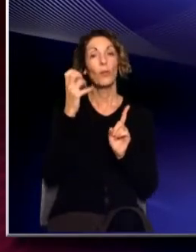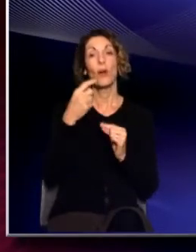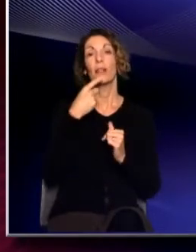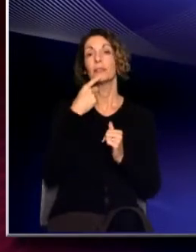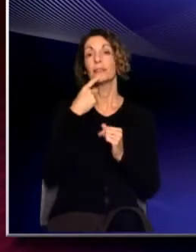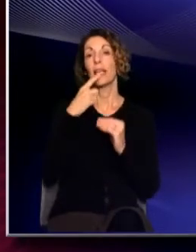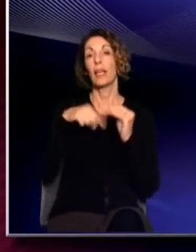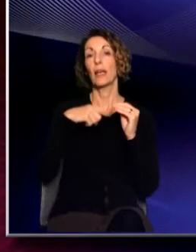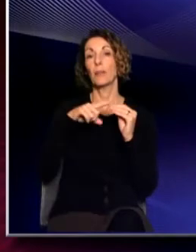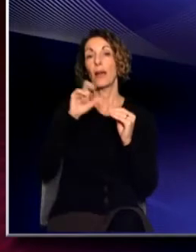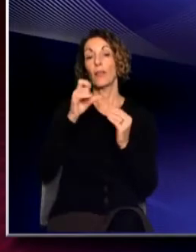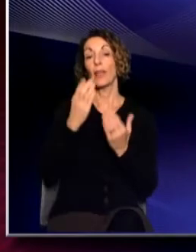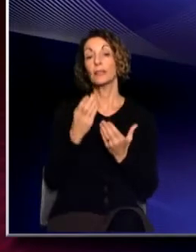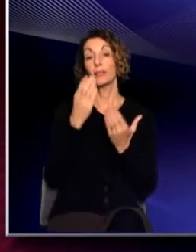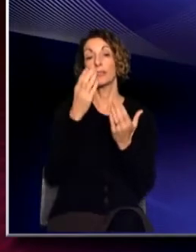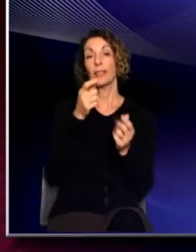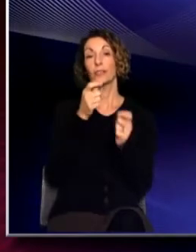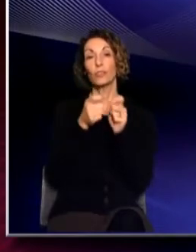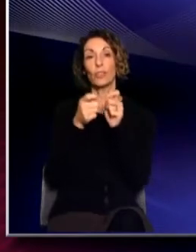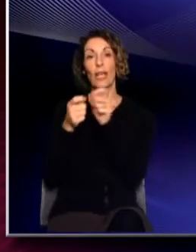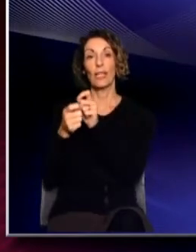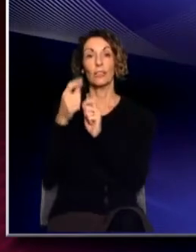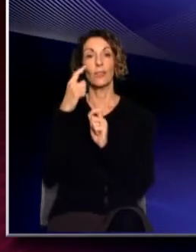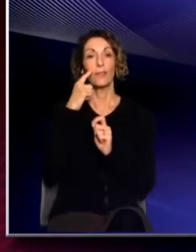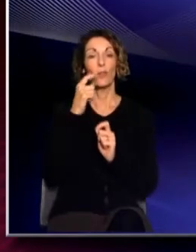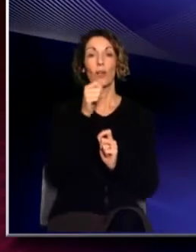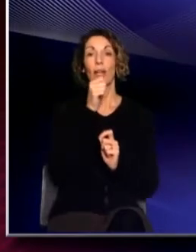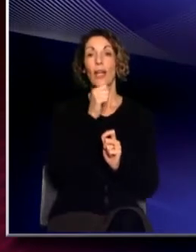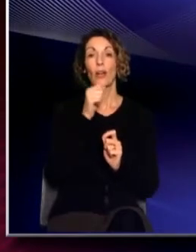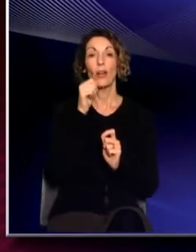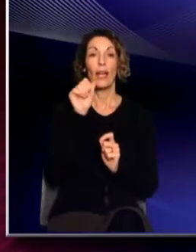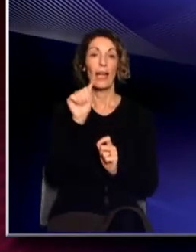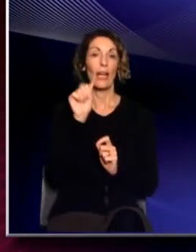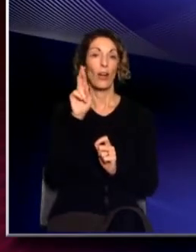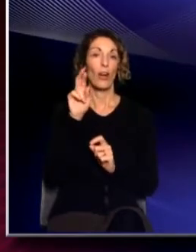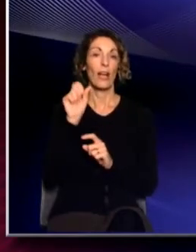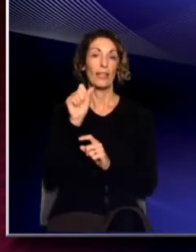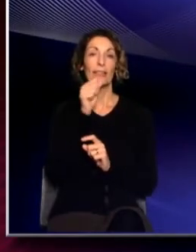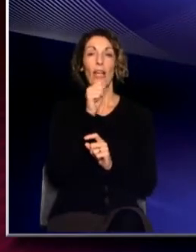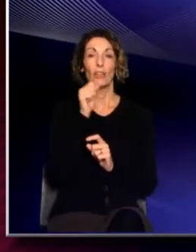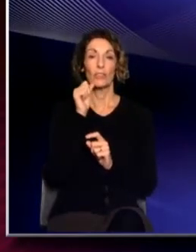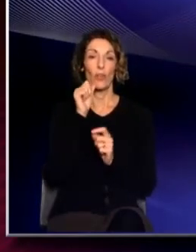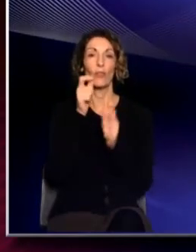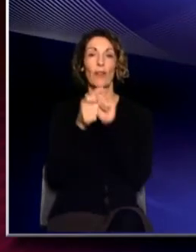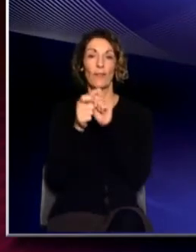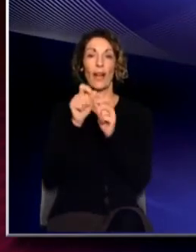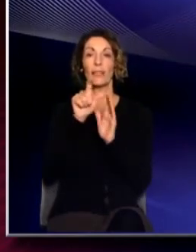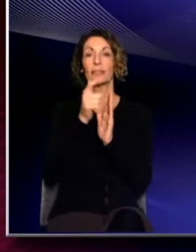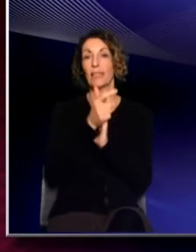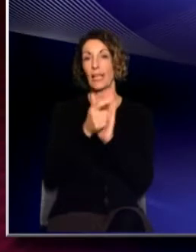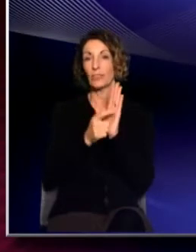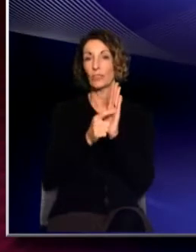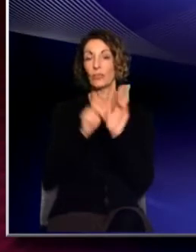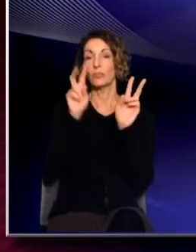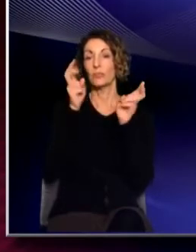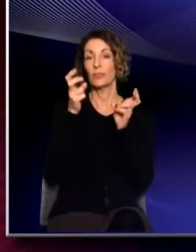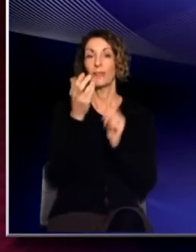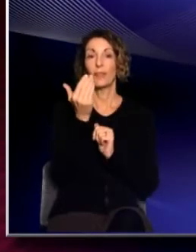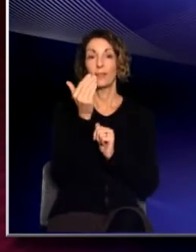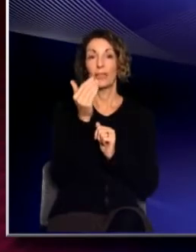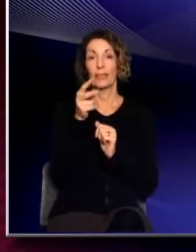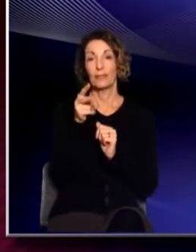the suggested changes of the Arizona Revised Statute, Title 15, Chapter